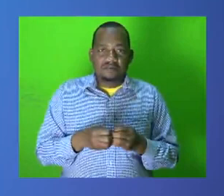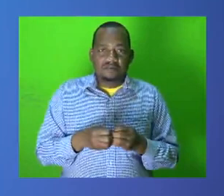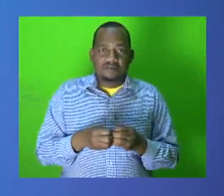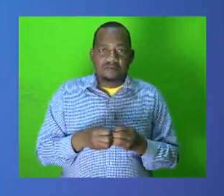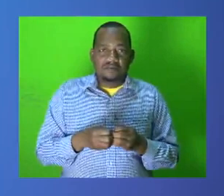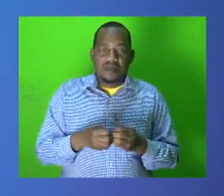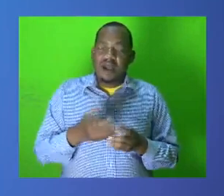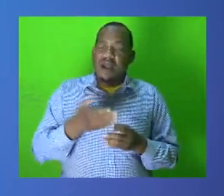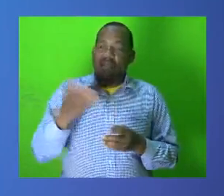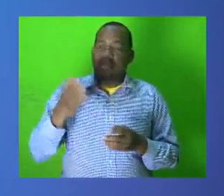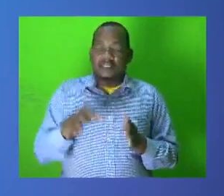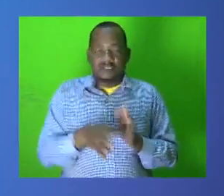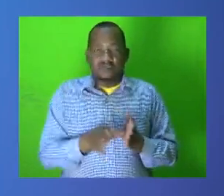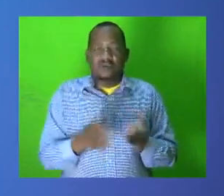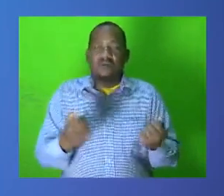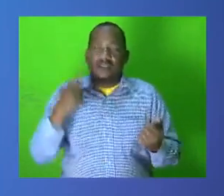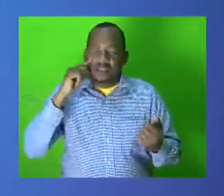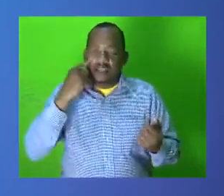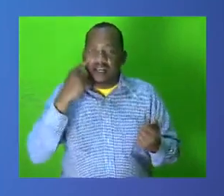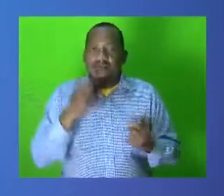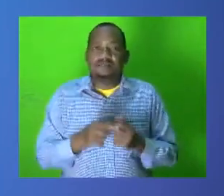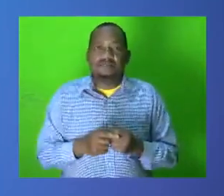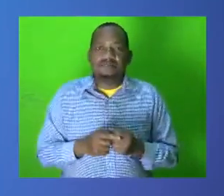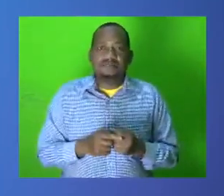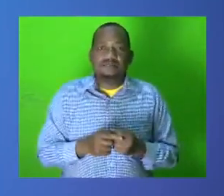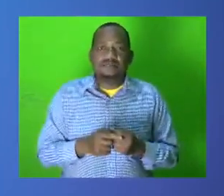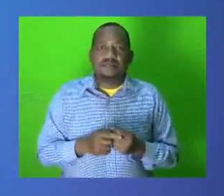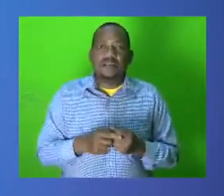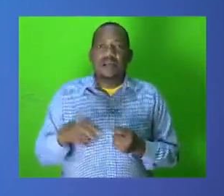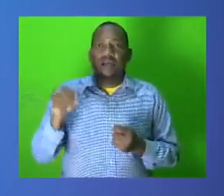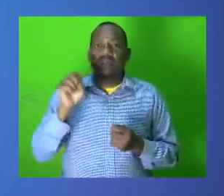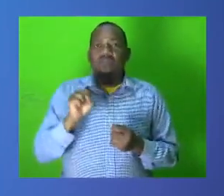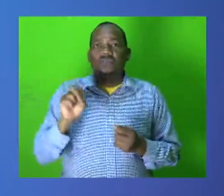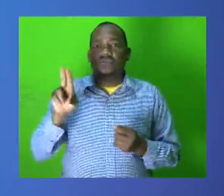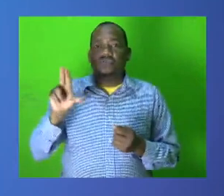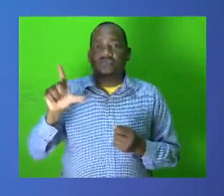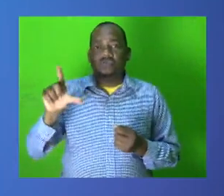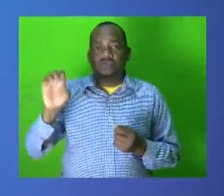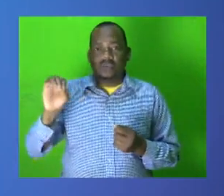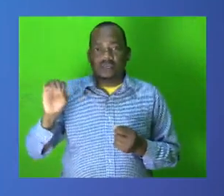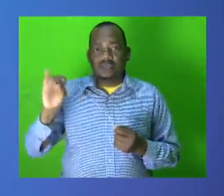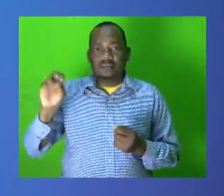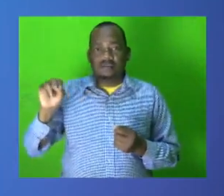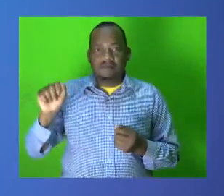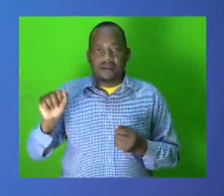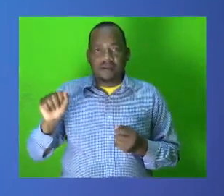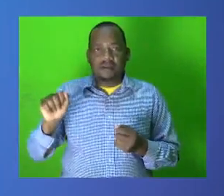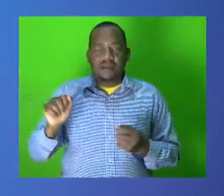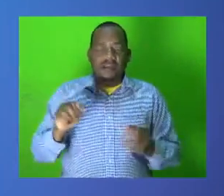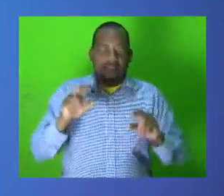to participants in the area such as agricultural,